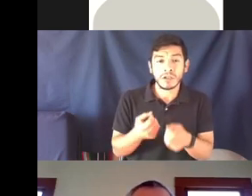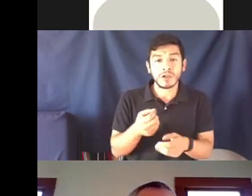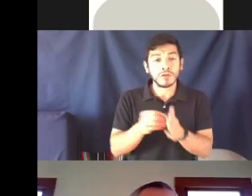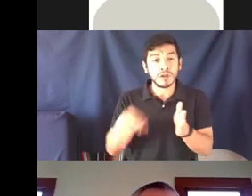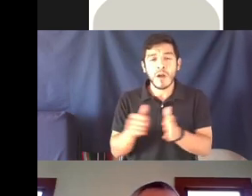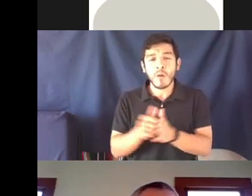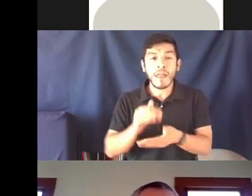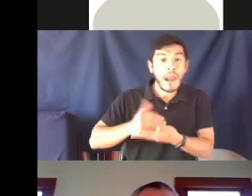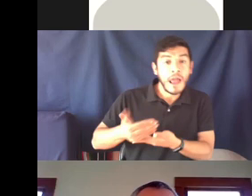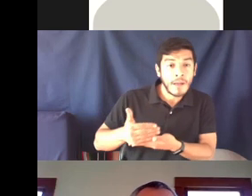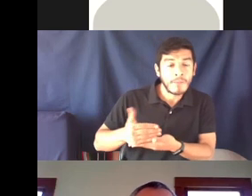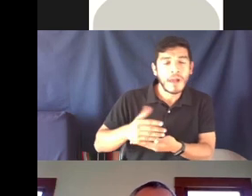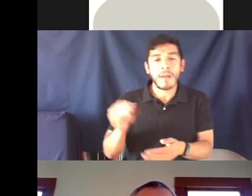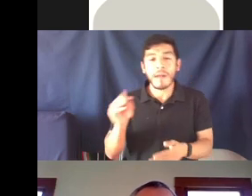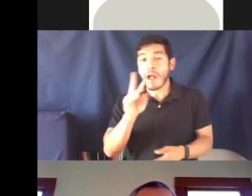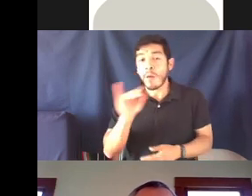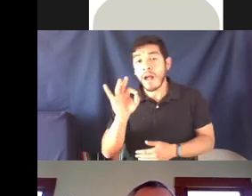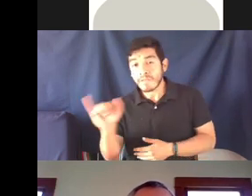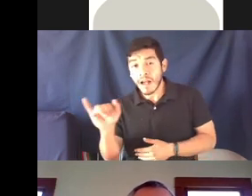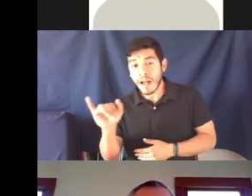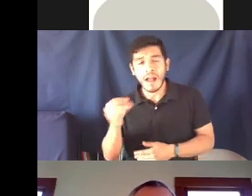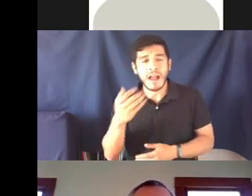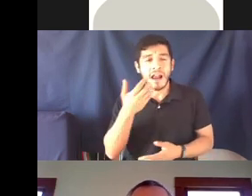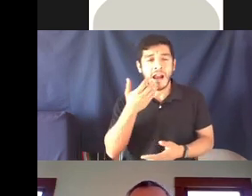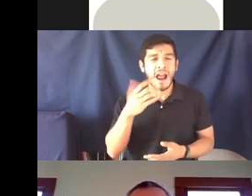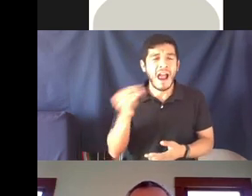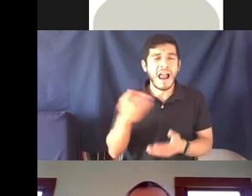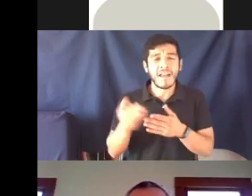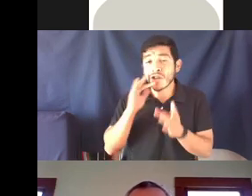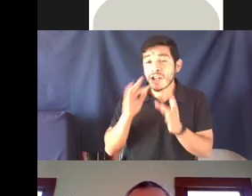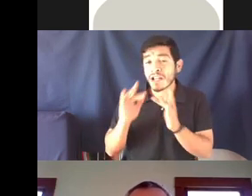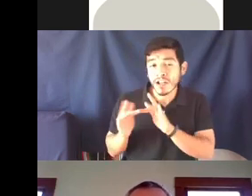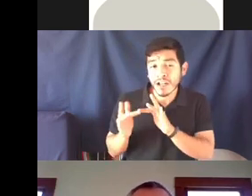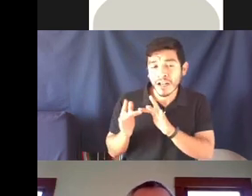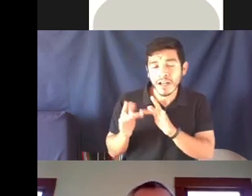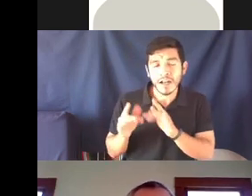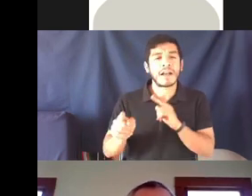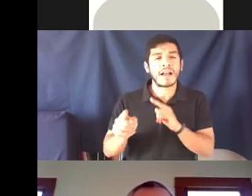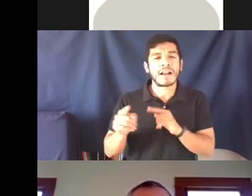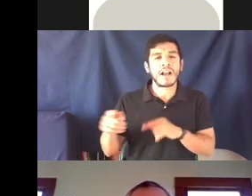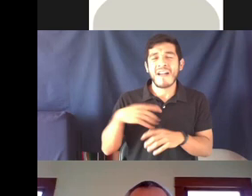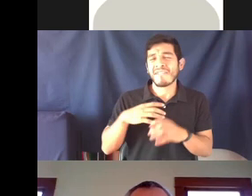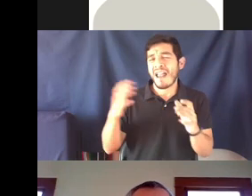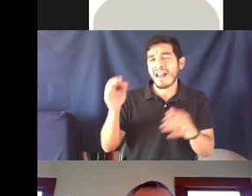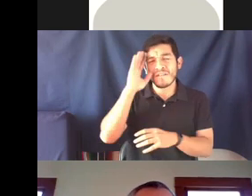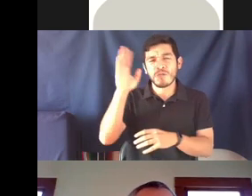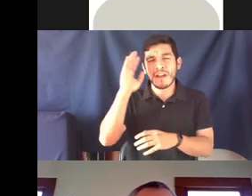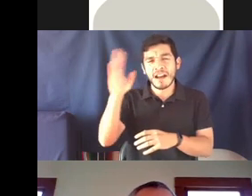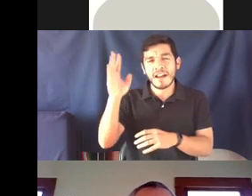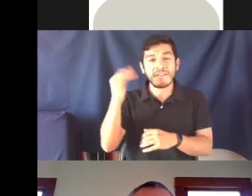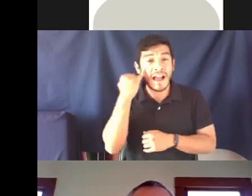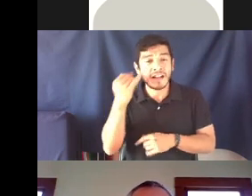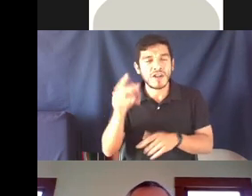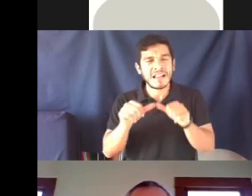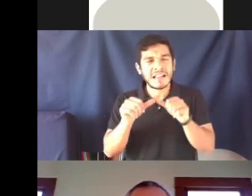Wi-Fi hotspots and things of that nature. They've done a lot of creative solutions to keep matches engaged, and we'll talk about those a little bit later in